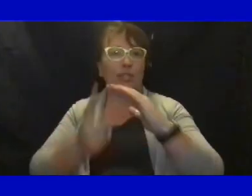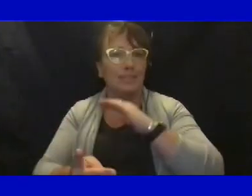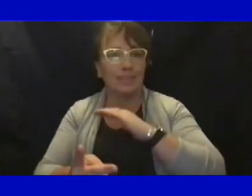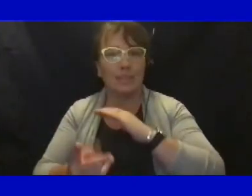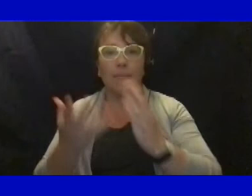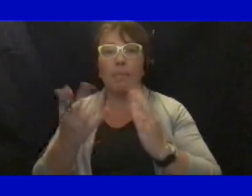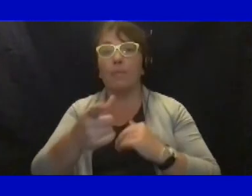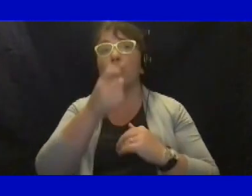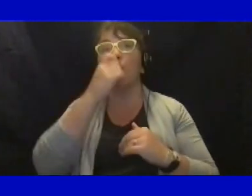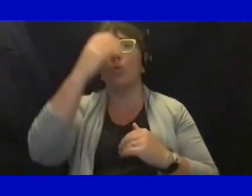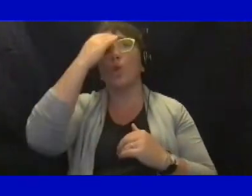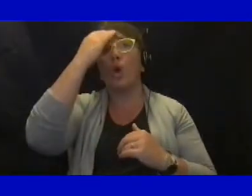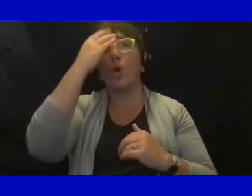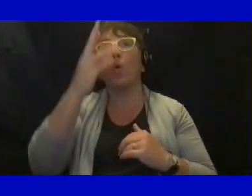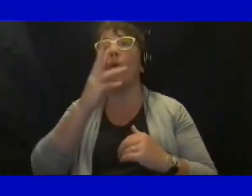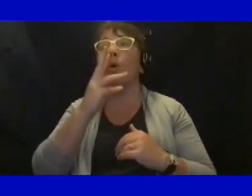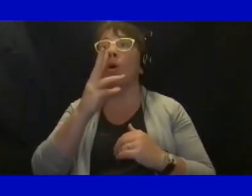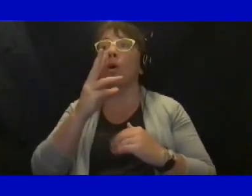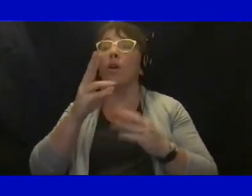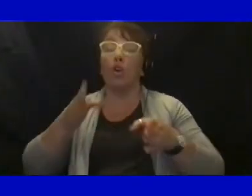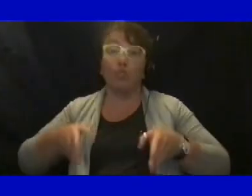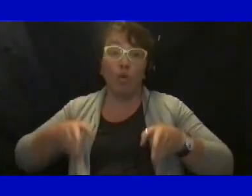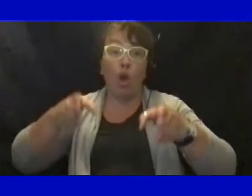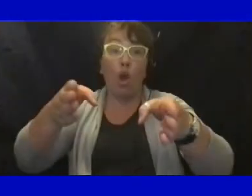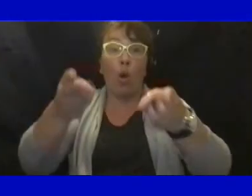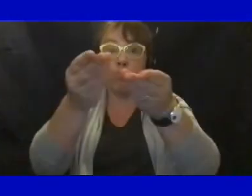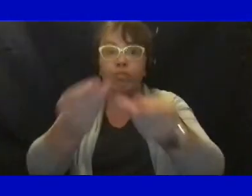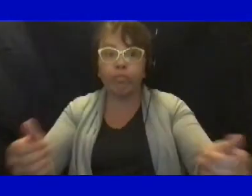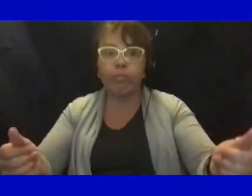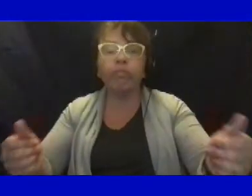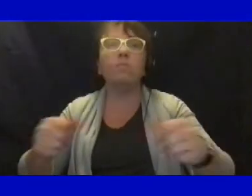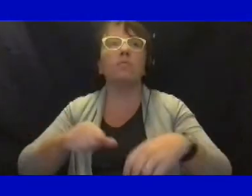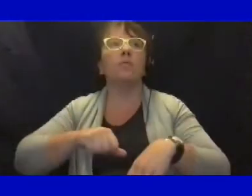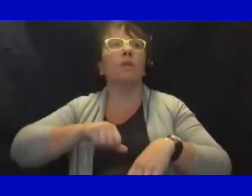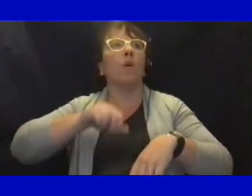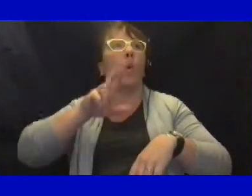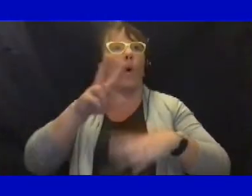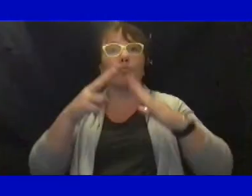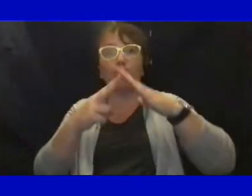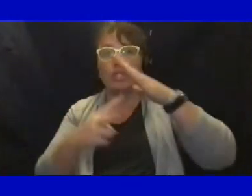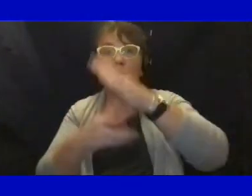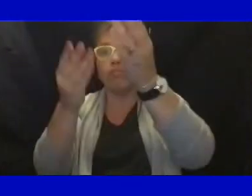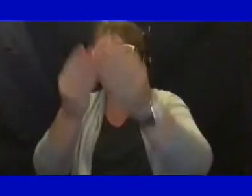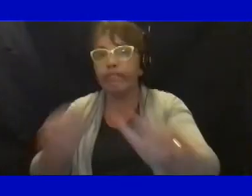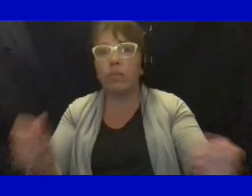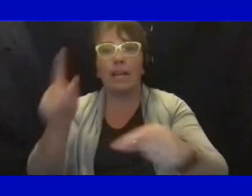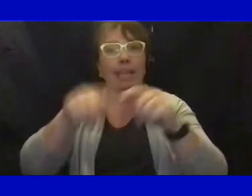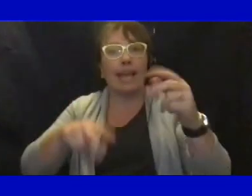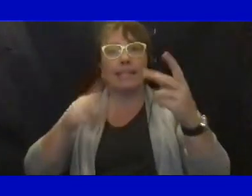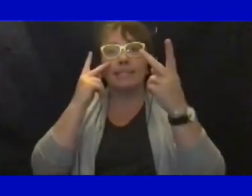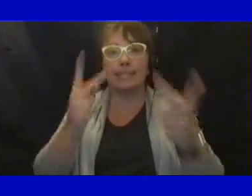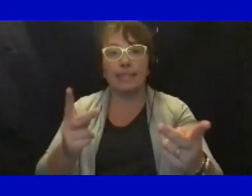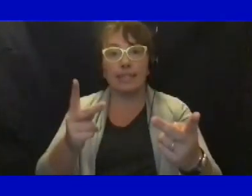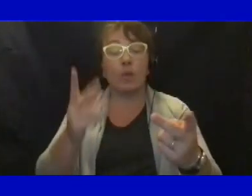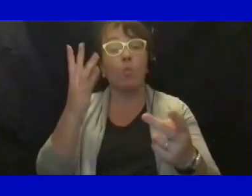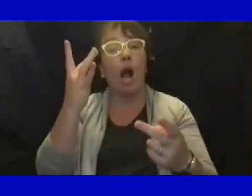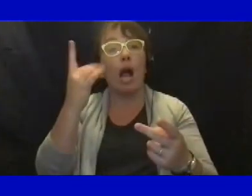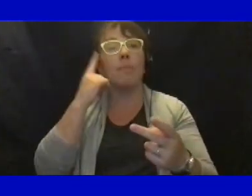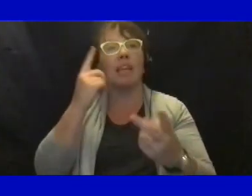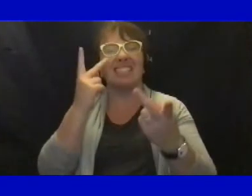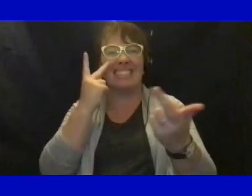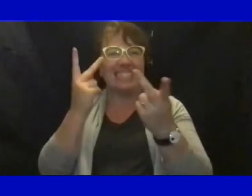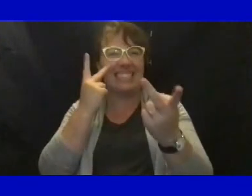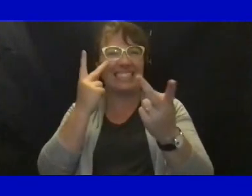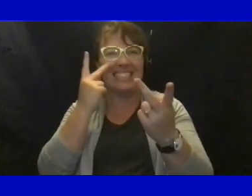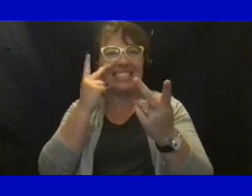might be washing out. There may be many things going on that are not obvious at all, especially when visibility is poor or if it's raining at the time. It becomes